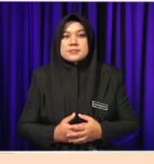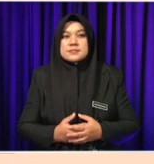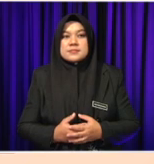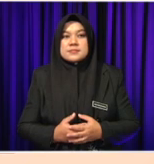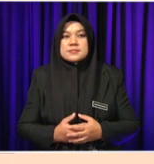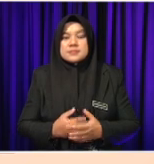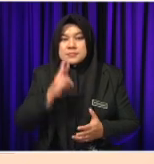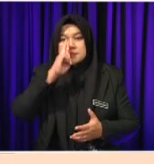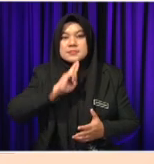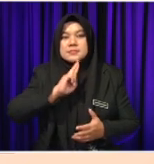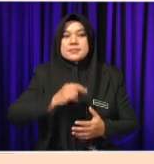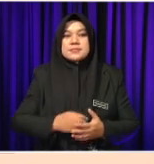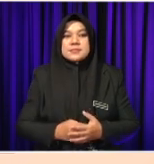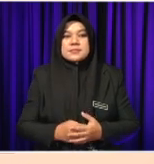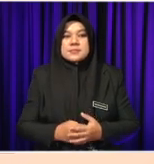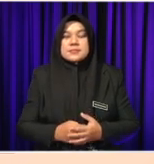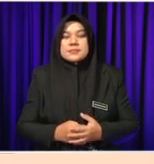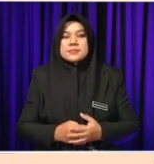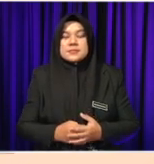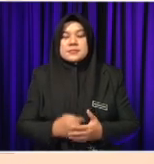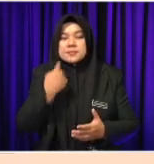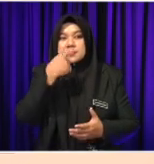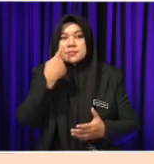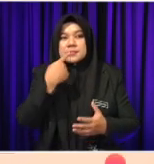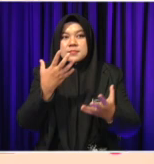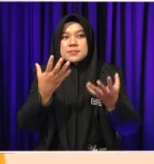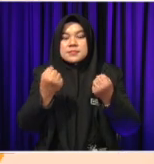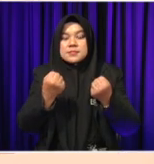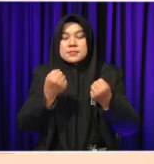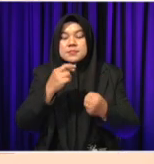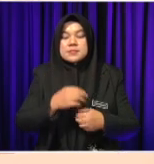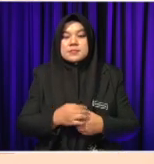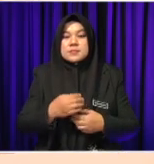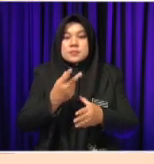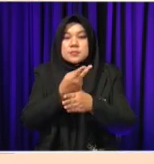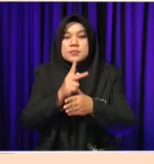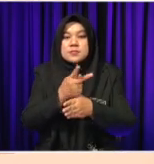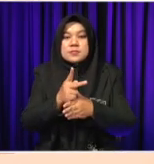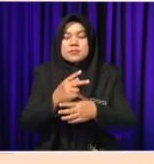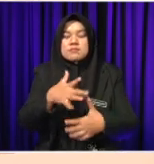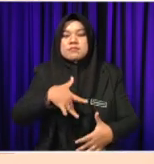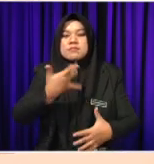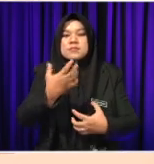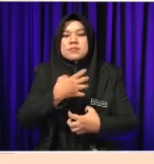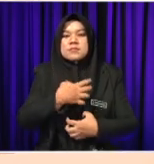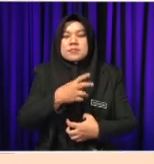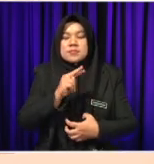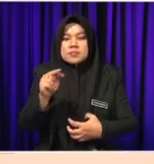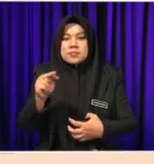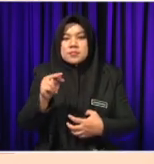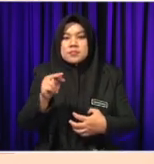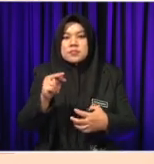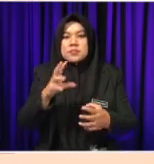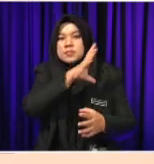at red color. Mm-mm. So now, anyone wants to give me a shot, sharing me your emotions mm-hmm. taken from